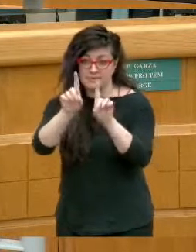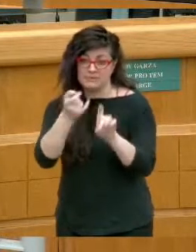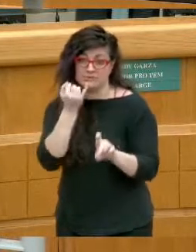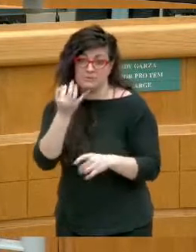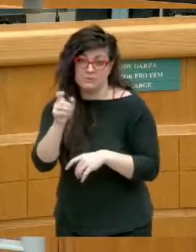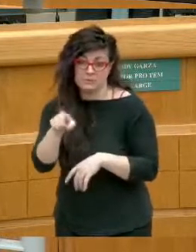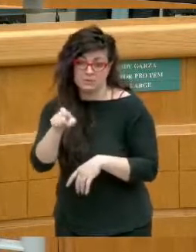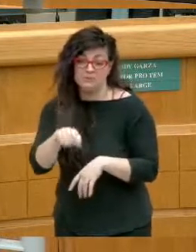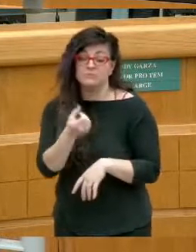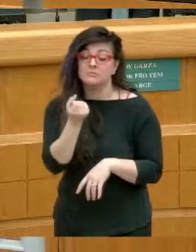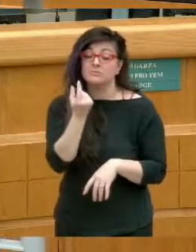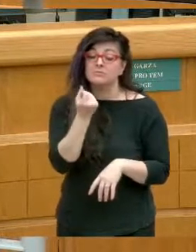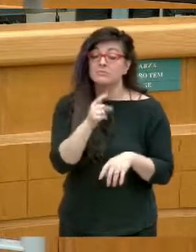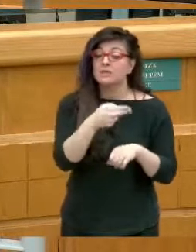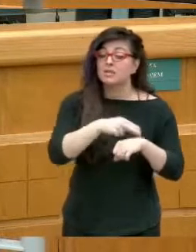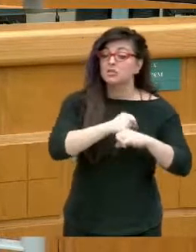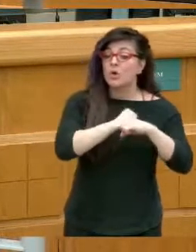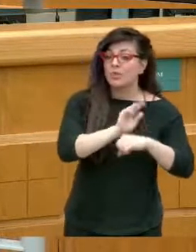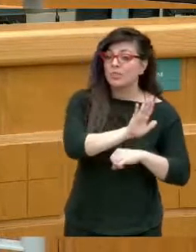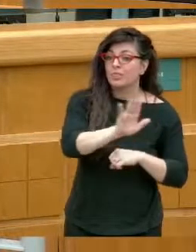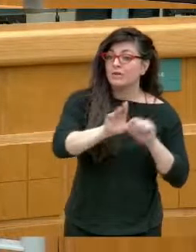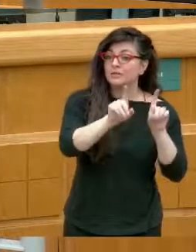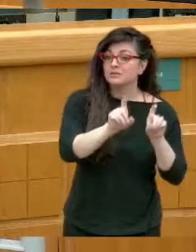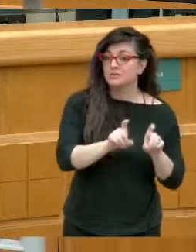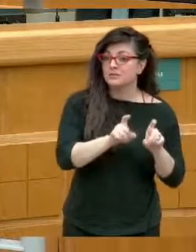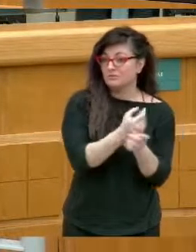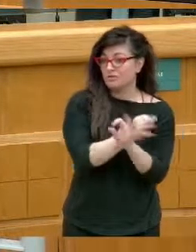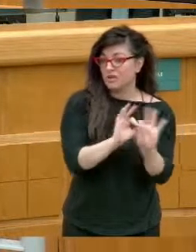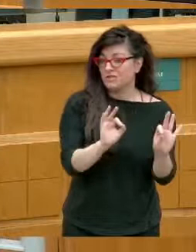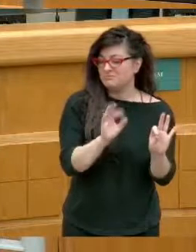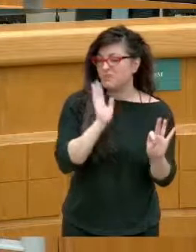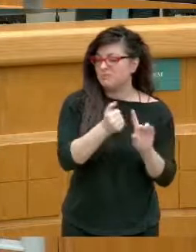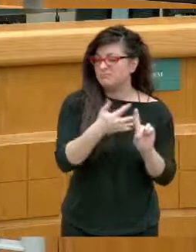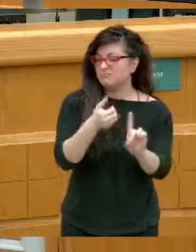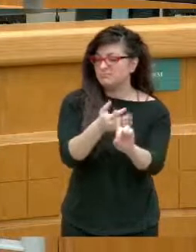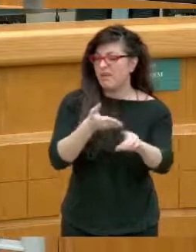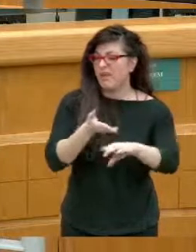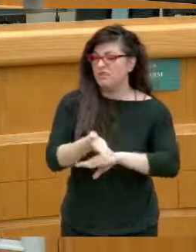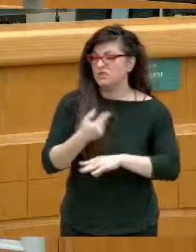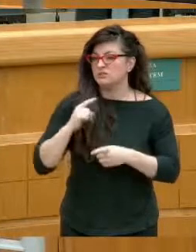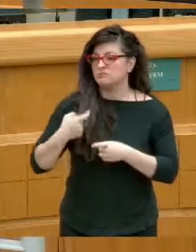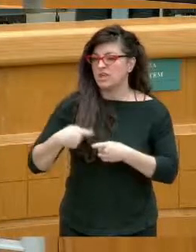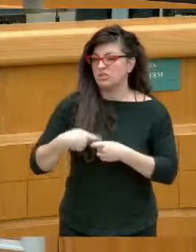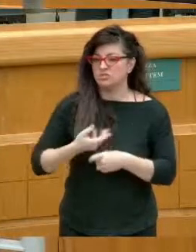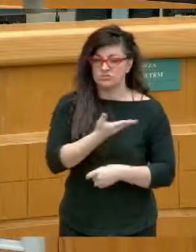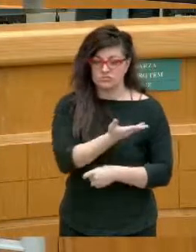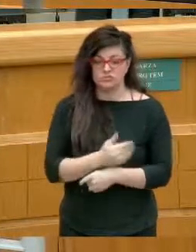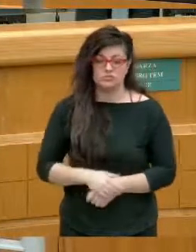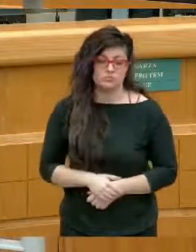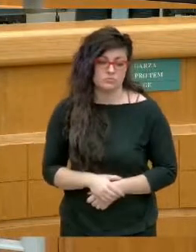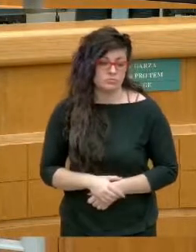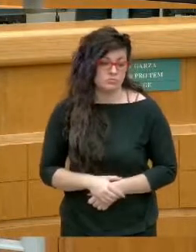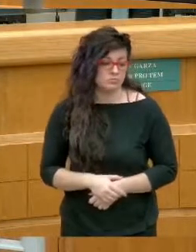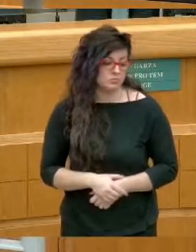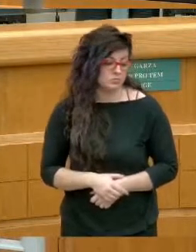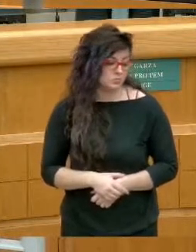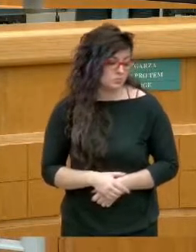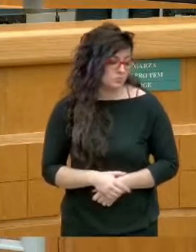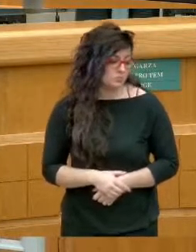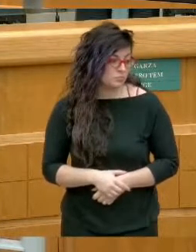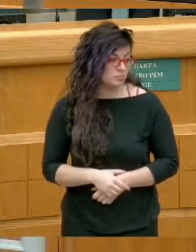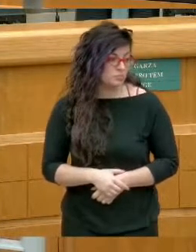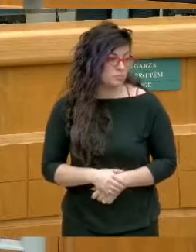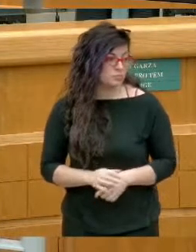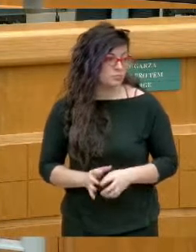free. And so I'll talk to you about those right after the Spanish translation. Las cifras más recientes indican que en las últimas 24 horas se